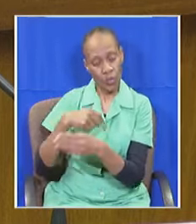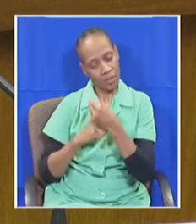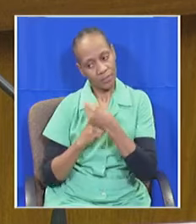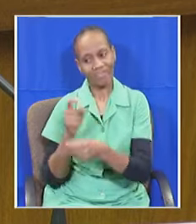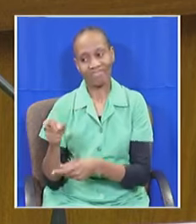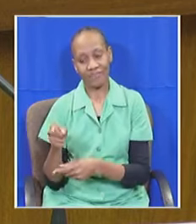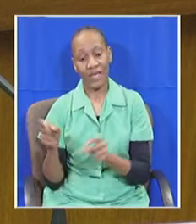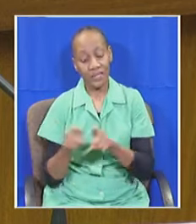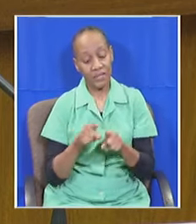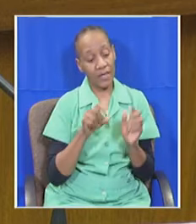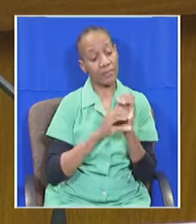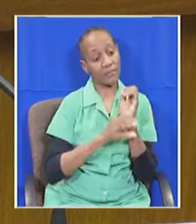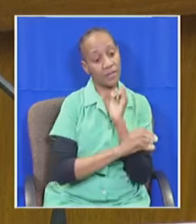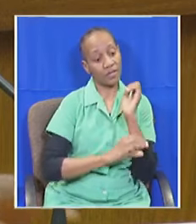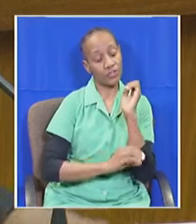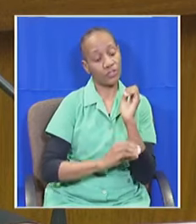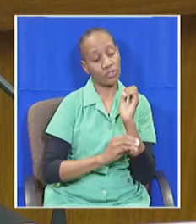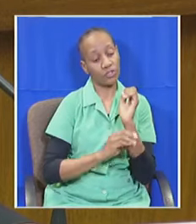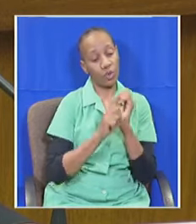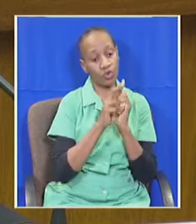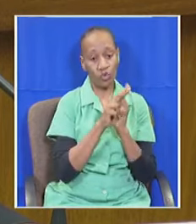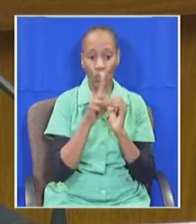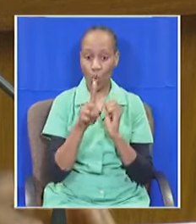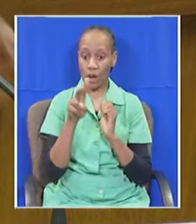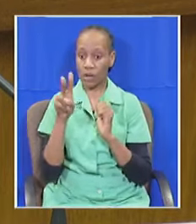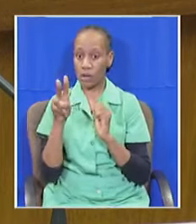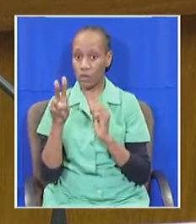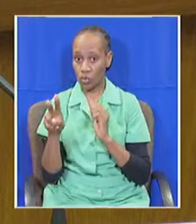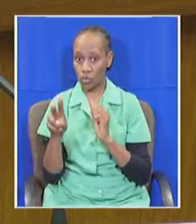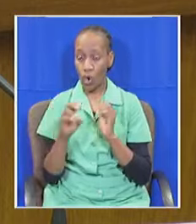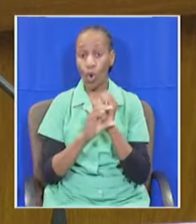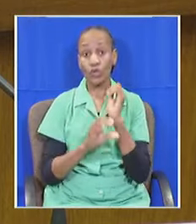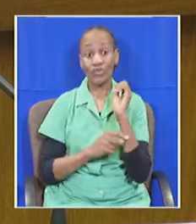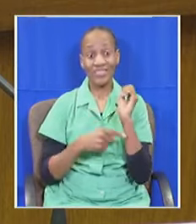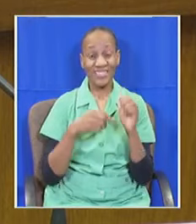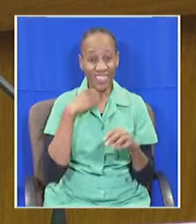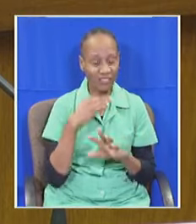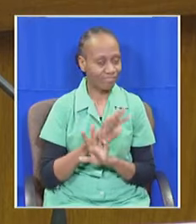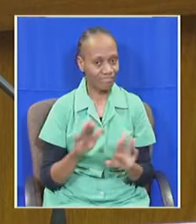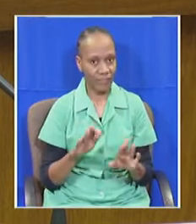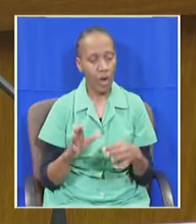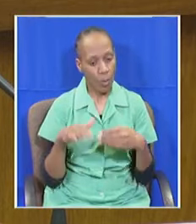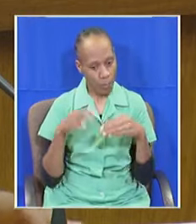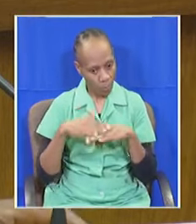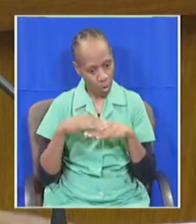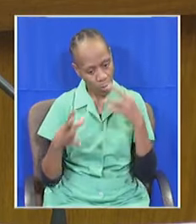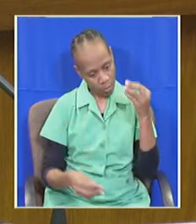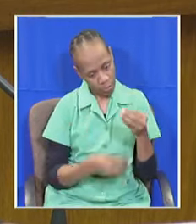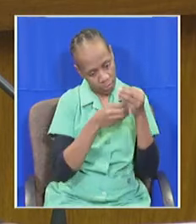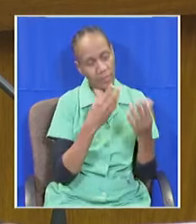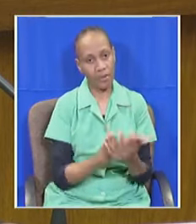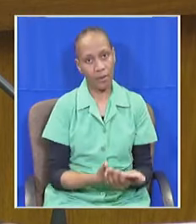section 212 omthetho sekelo alanele khona ungenziwa ukulandisa lokho kulana nje